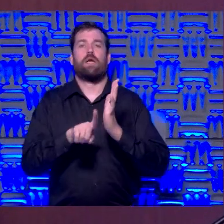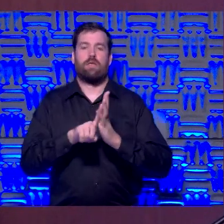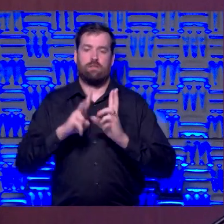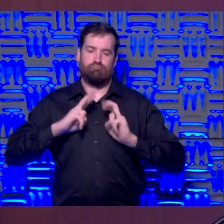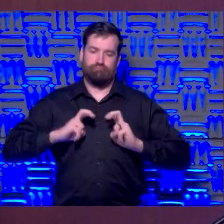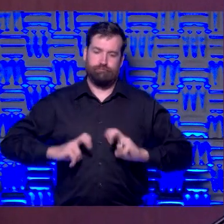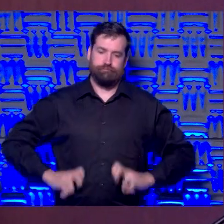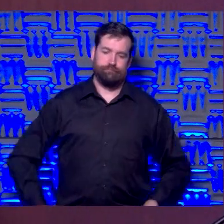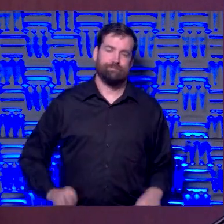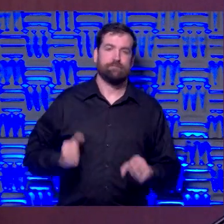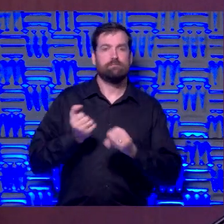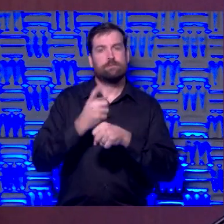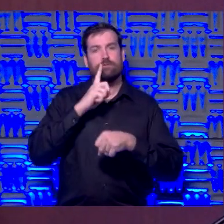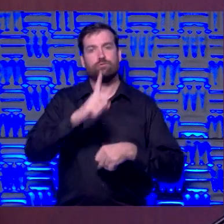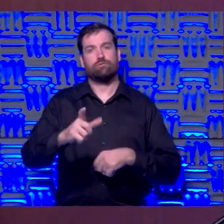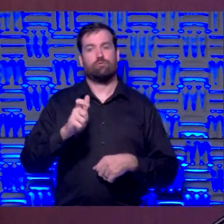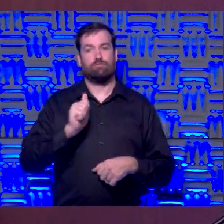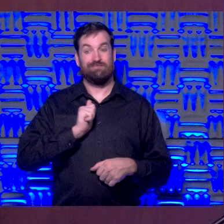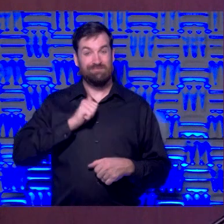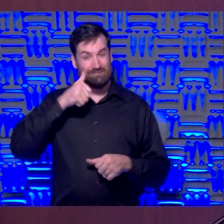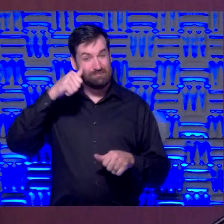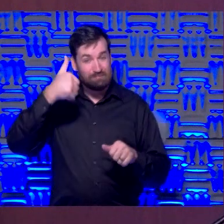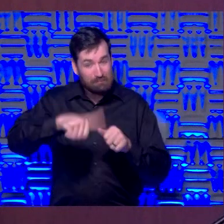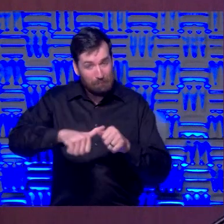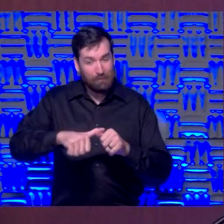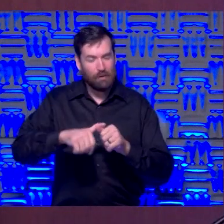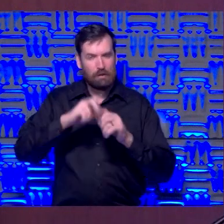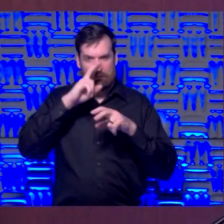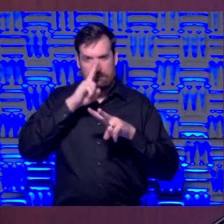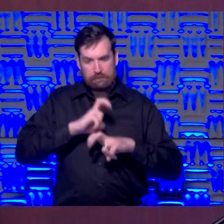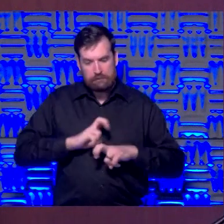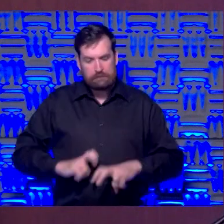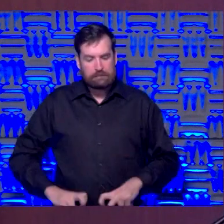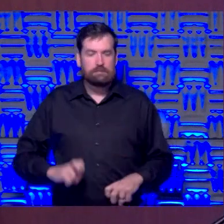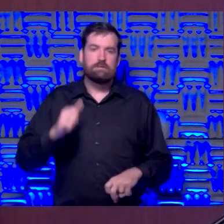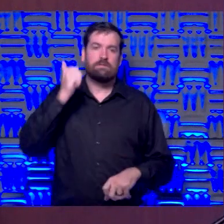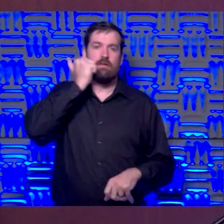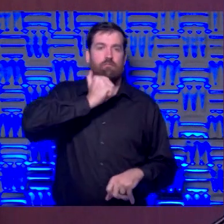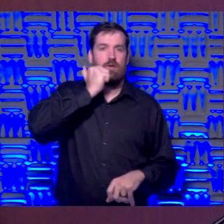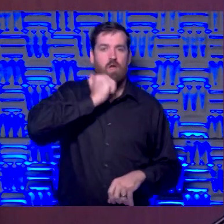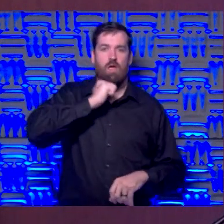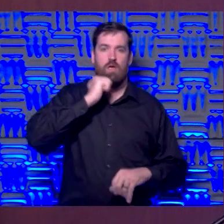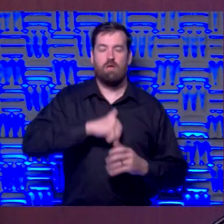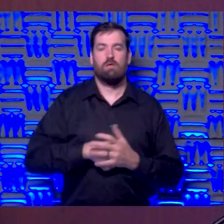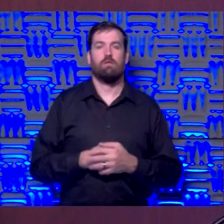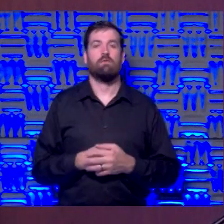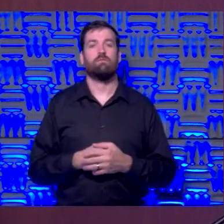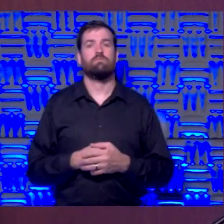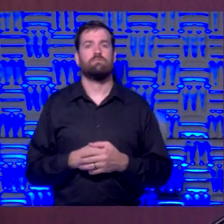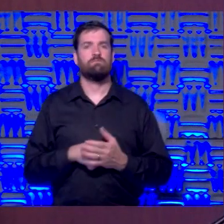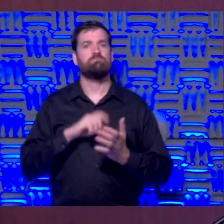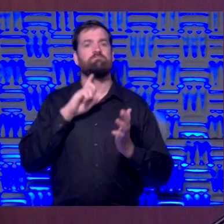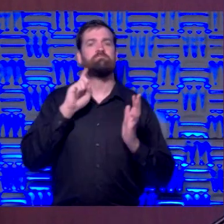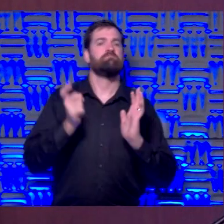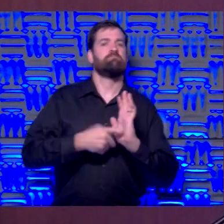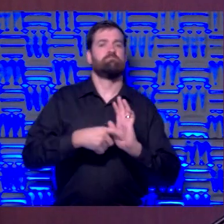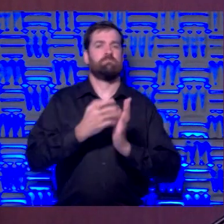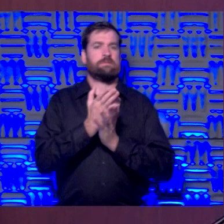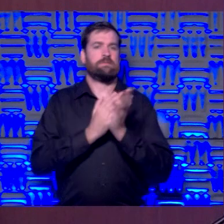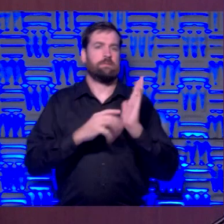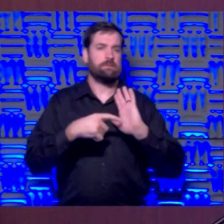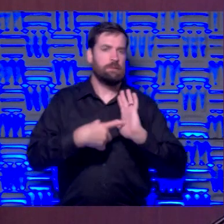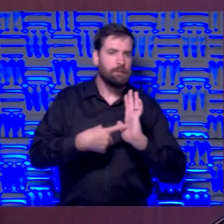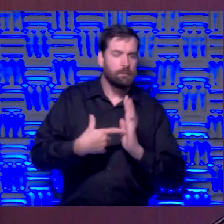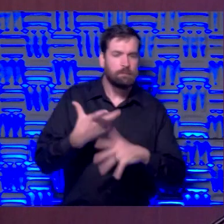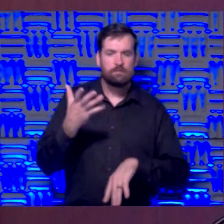to help us all remember to check those things on a daily basis. And if you have some symptoms of